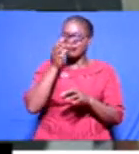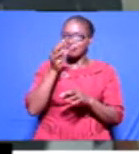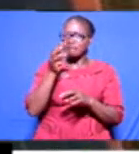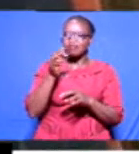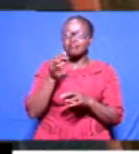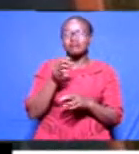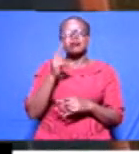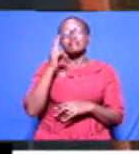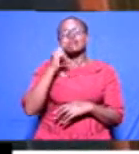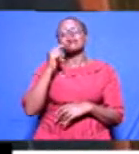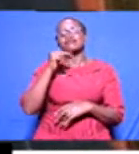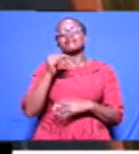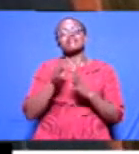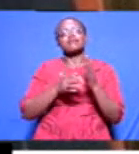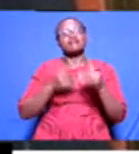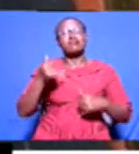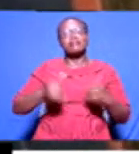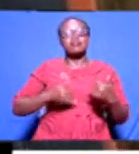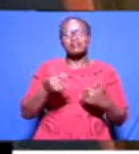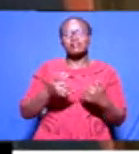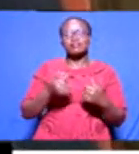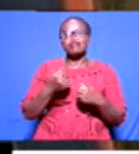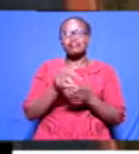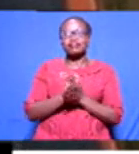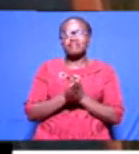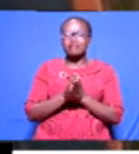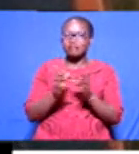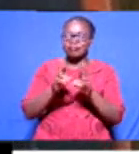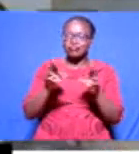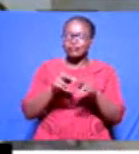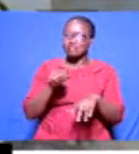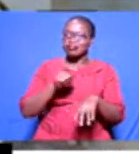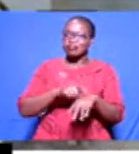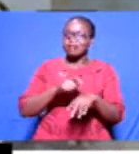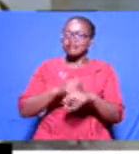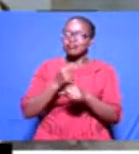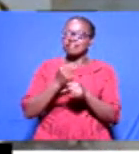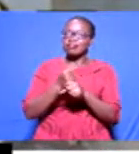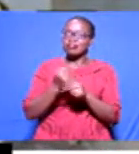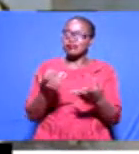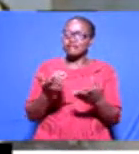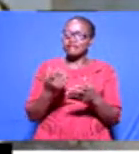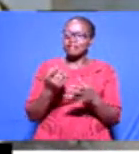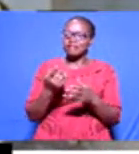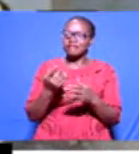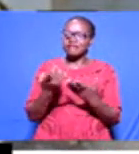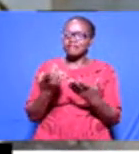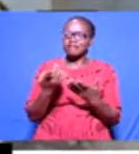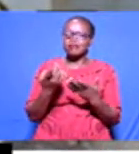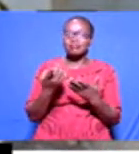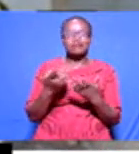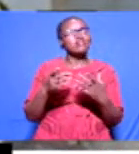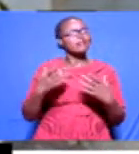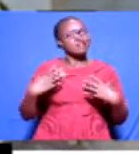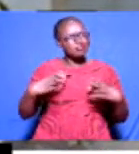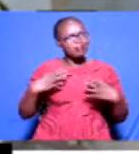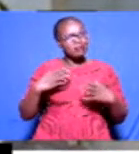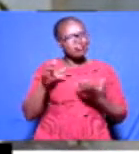and charisma to lighten up the room every time during work. Mzee mwenyewe alikuwa ni mcheshi.